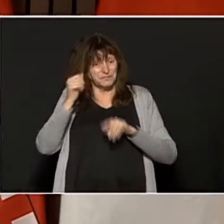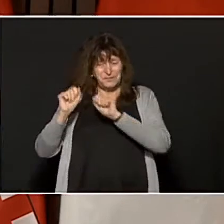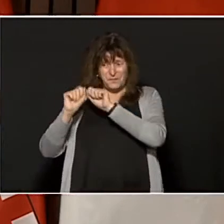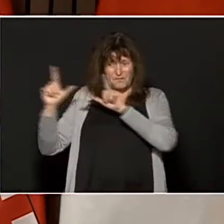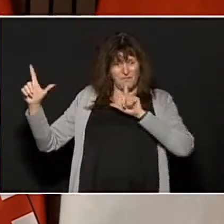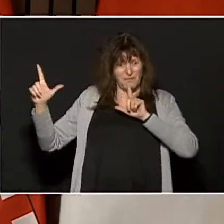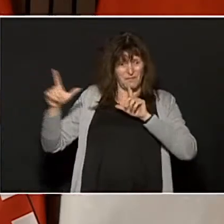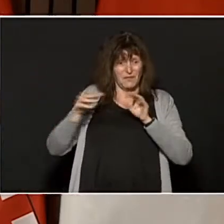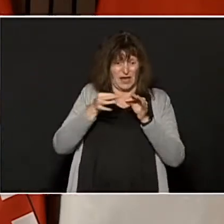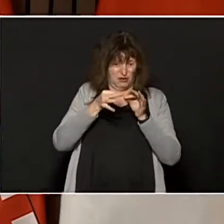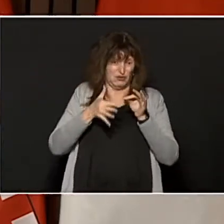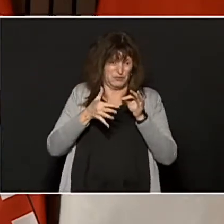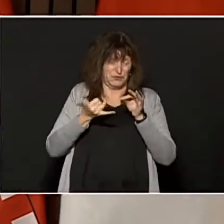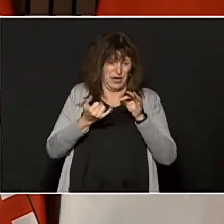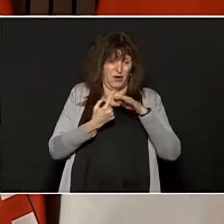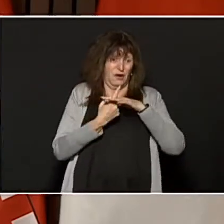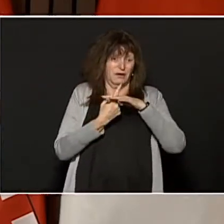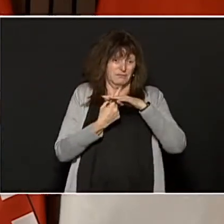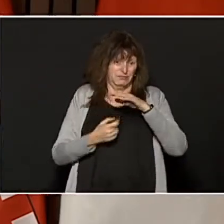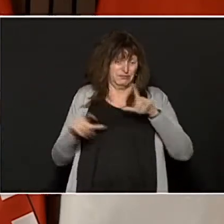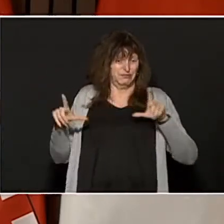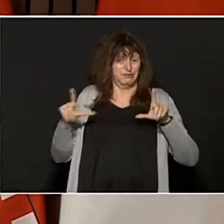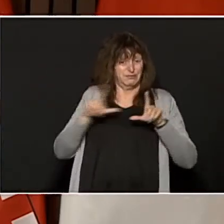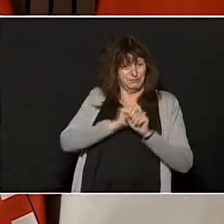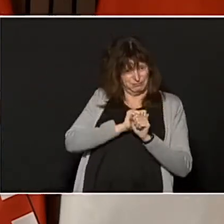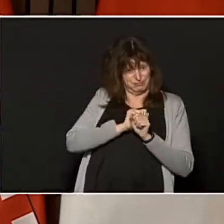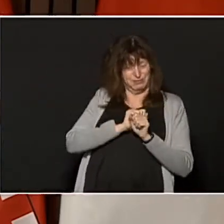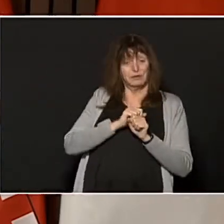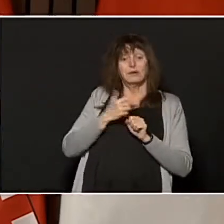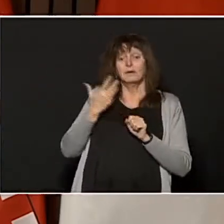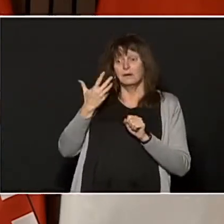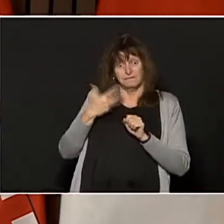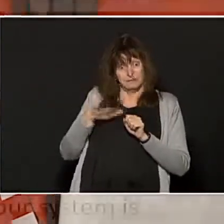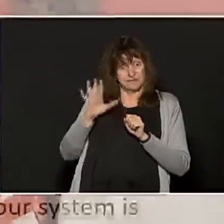disappear. It'll return immediately following the presentation.